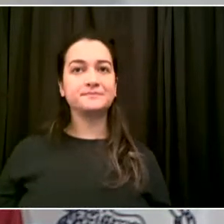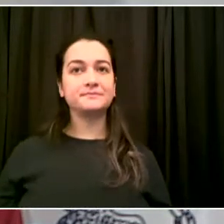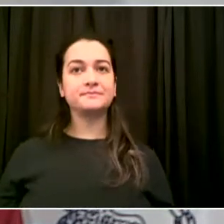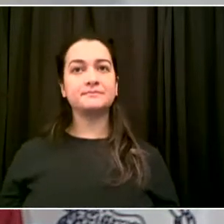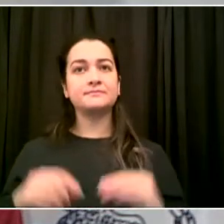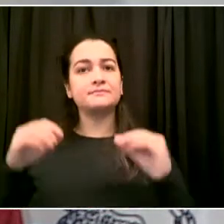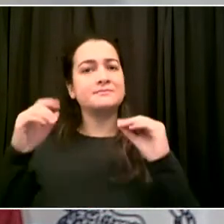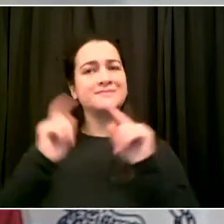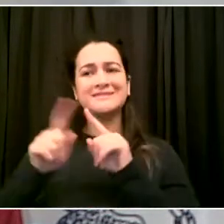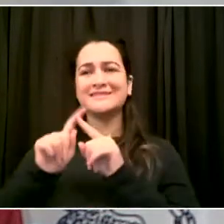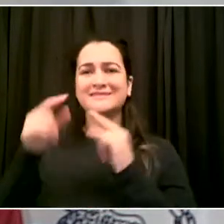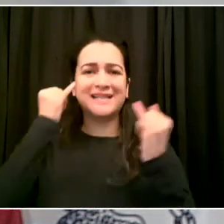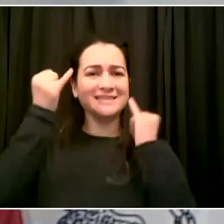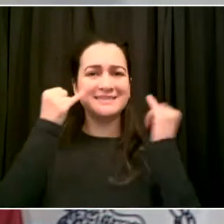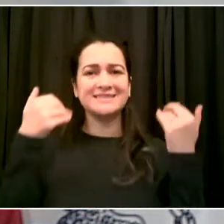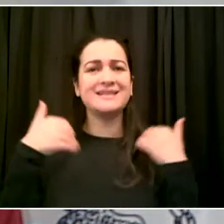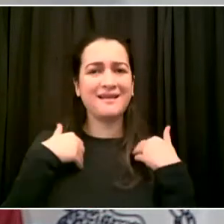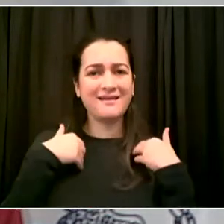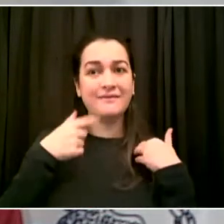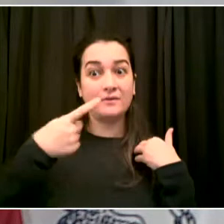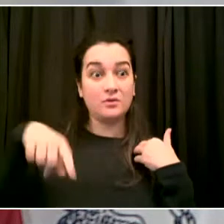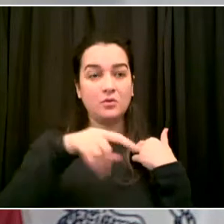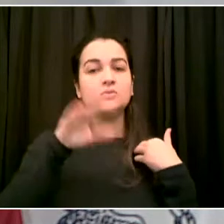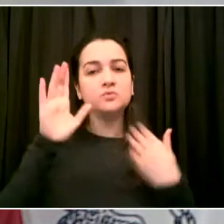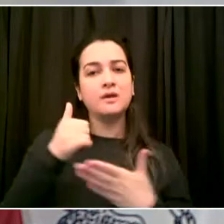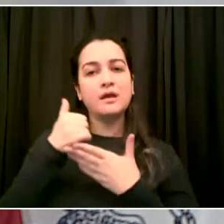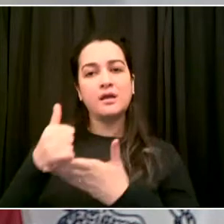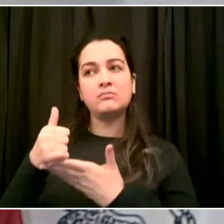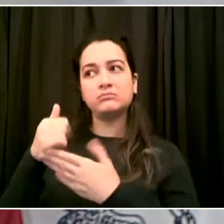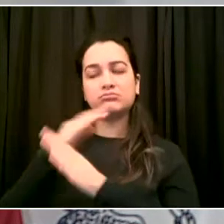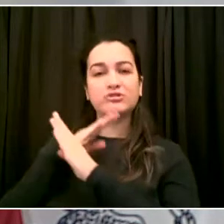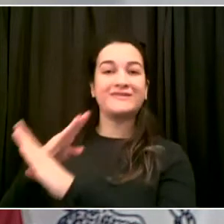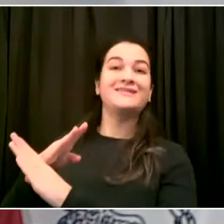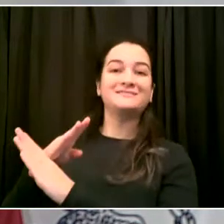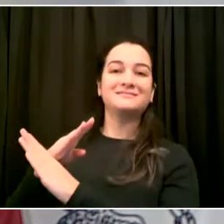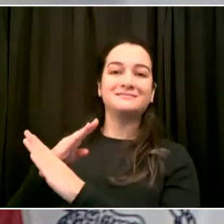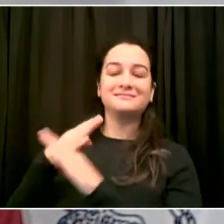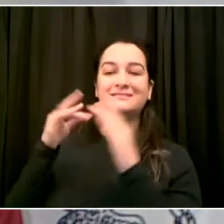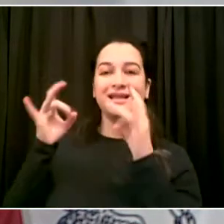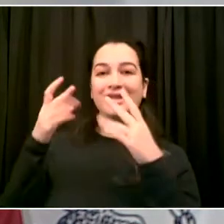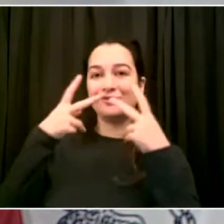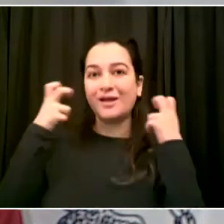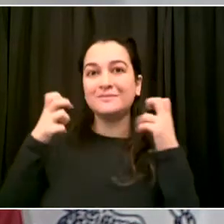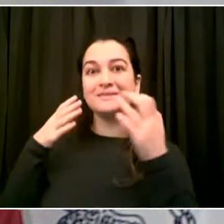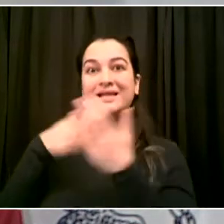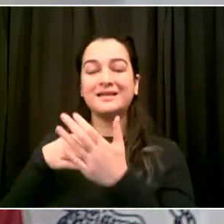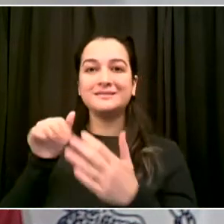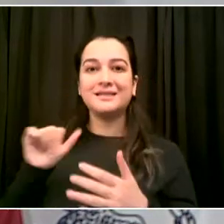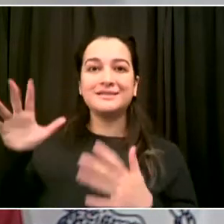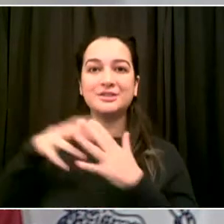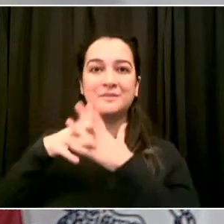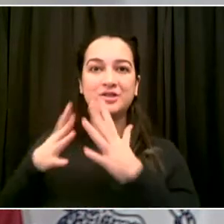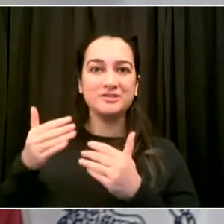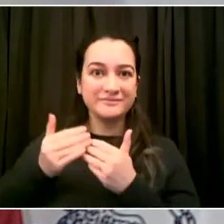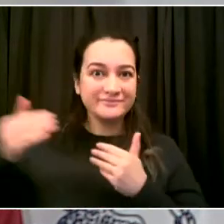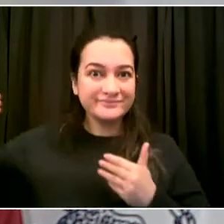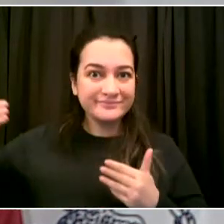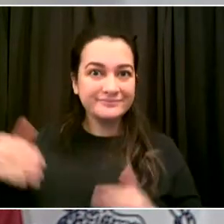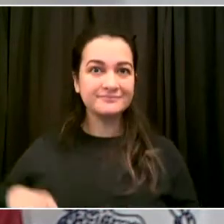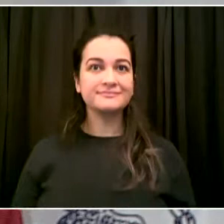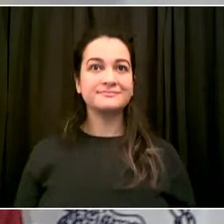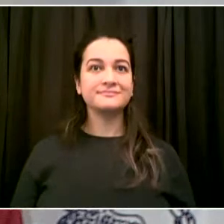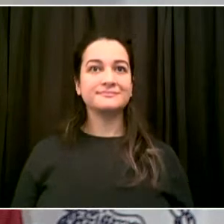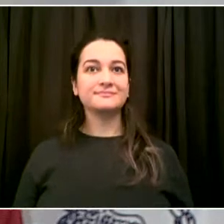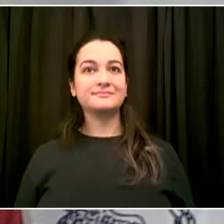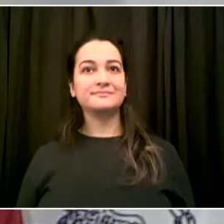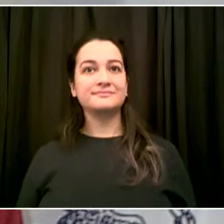one individual can often end the whole phenomenon. So it really is important to get people comfortable coming forward and knowing that they will be